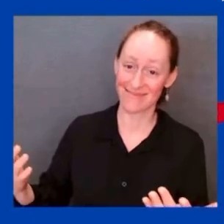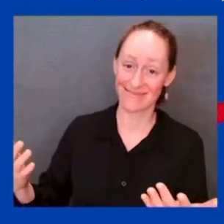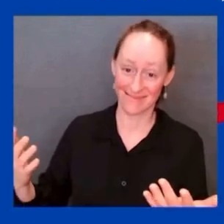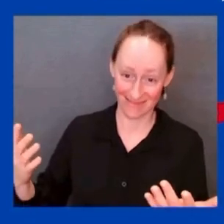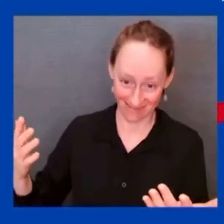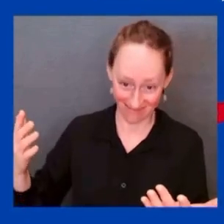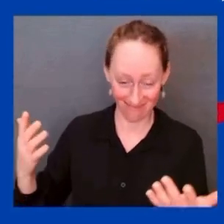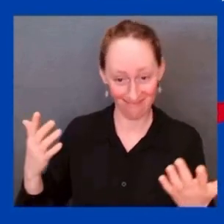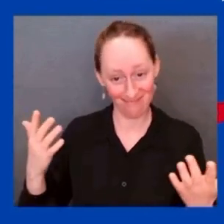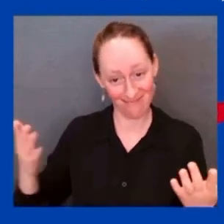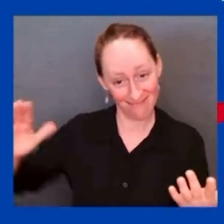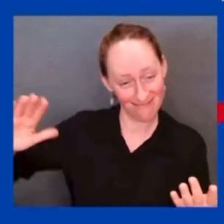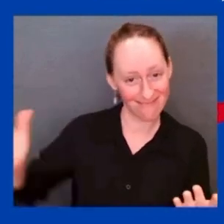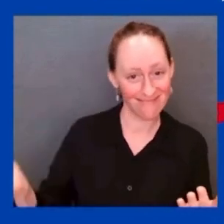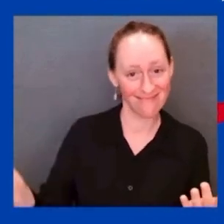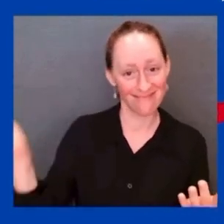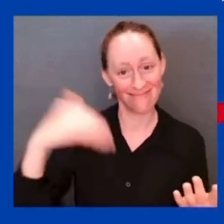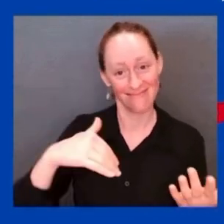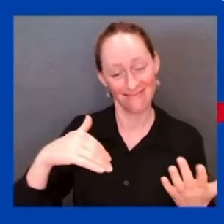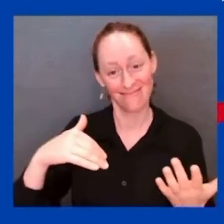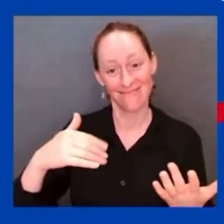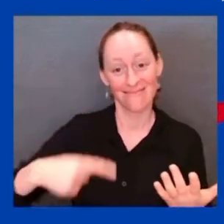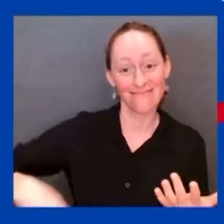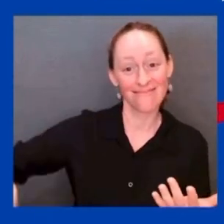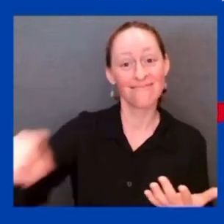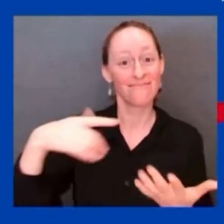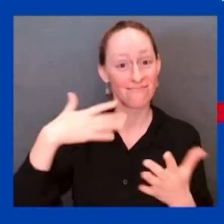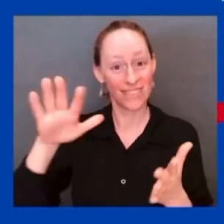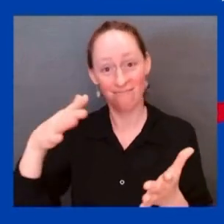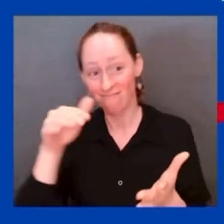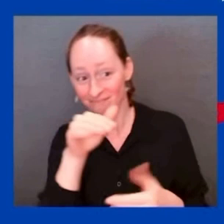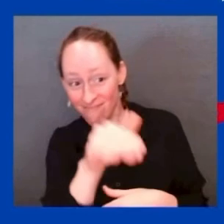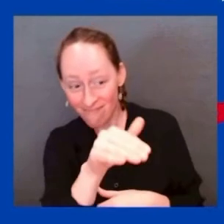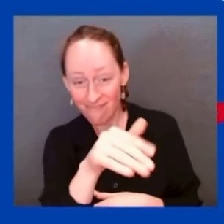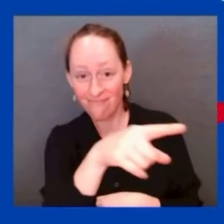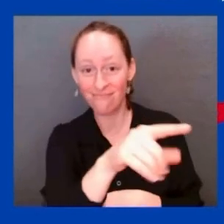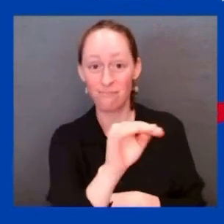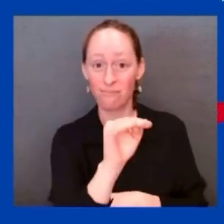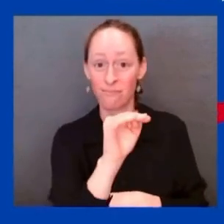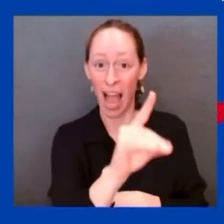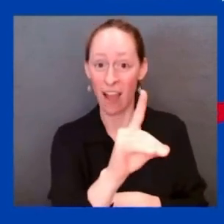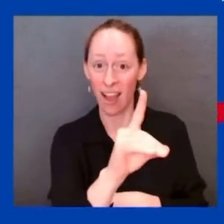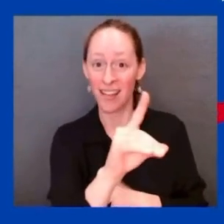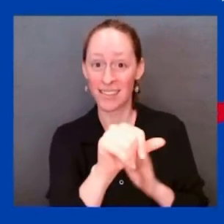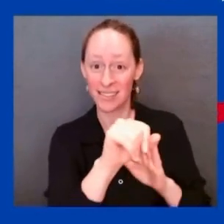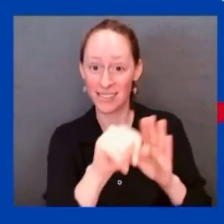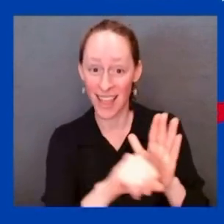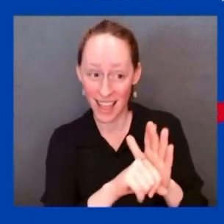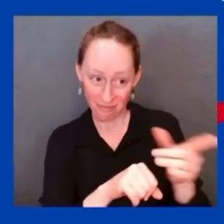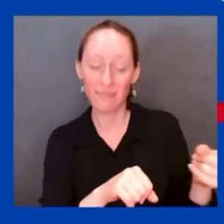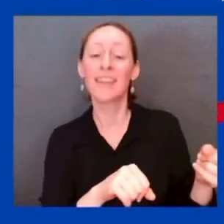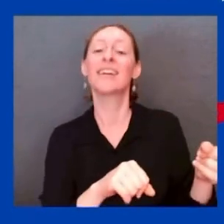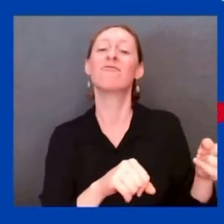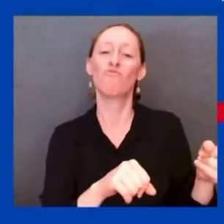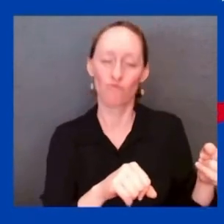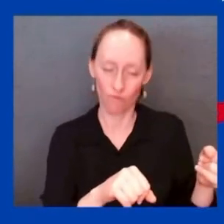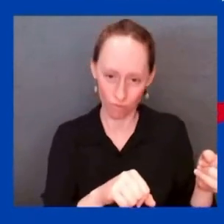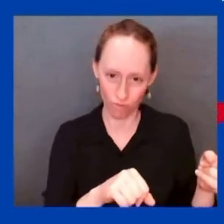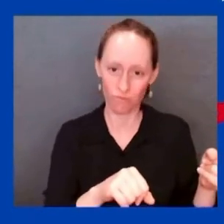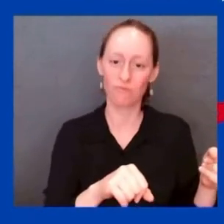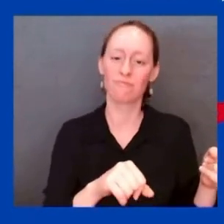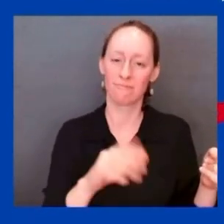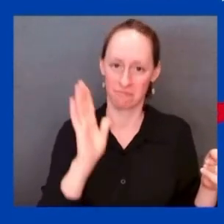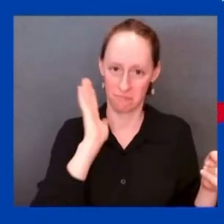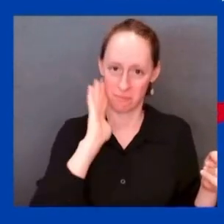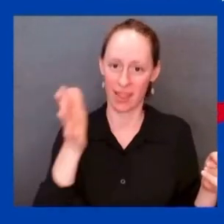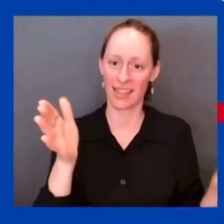is going to share what this administration has meant to him. Ronnie? Good afternoon.